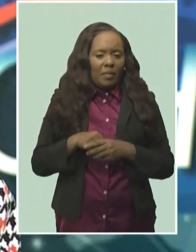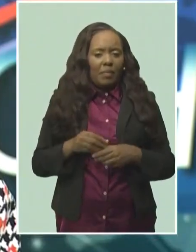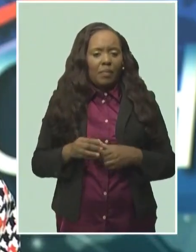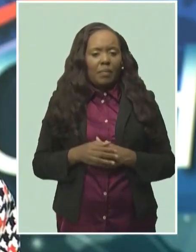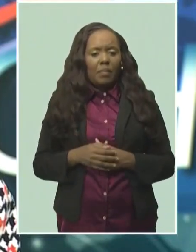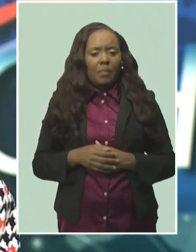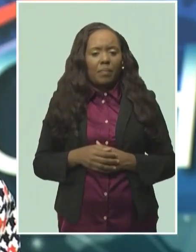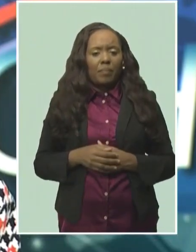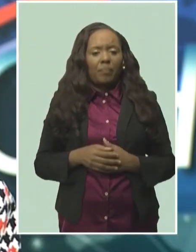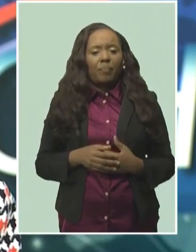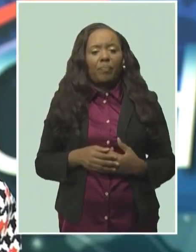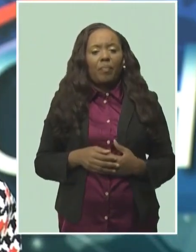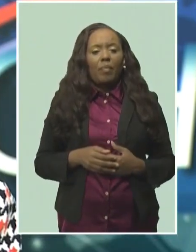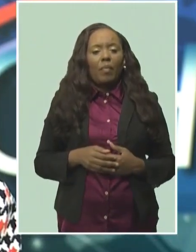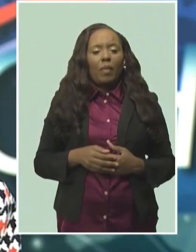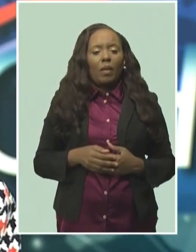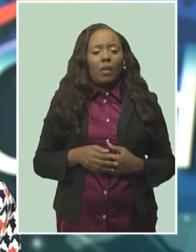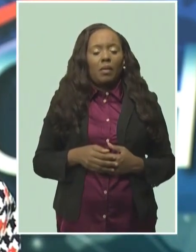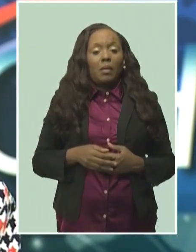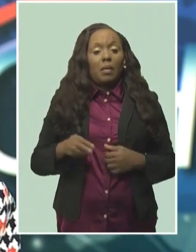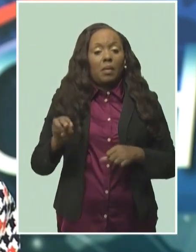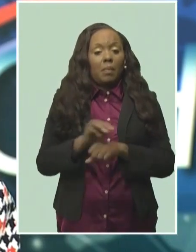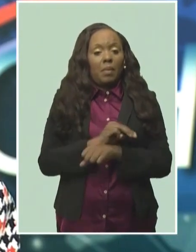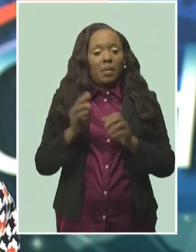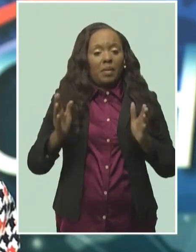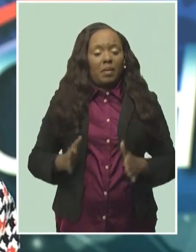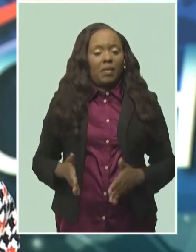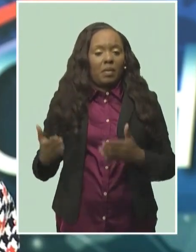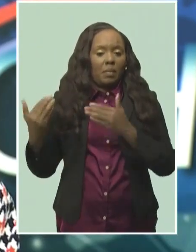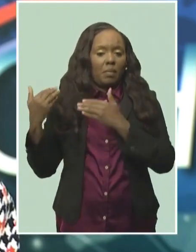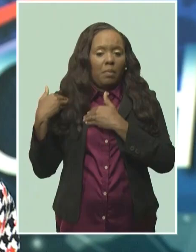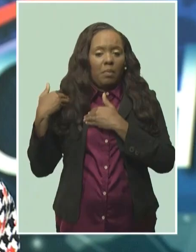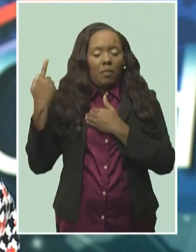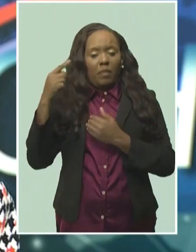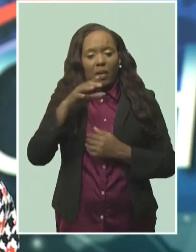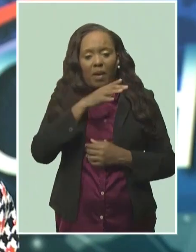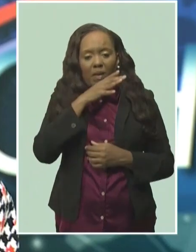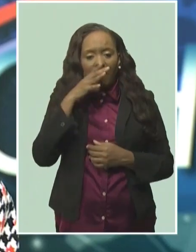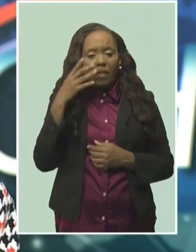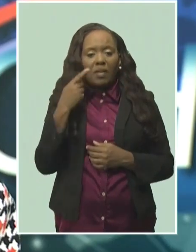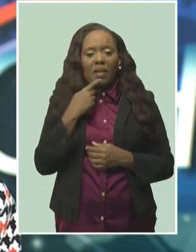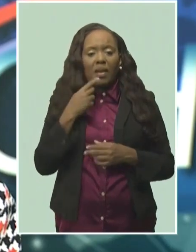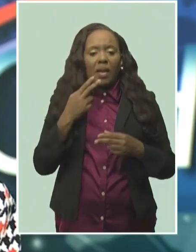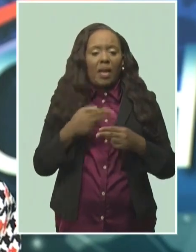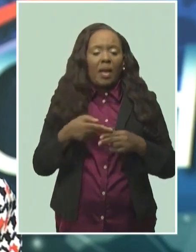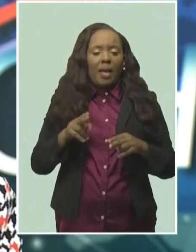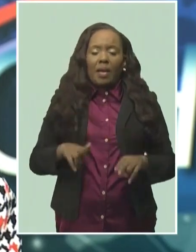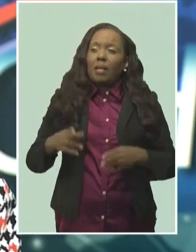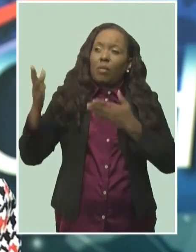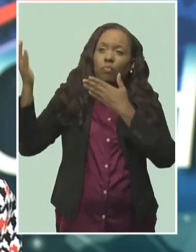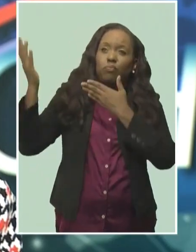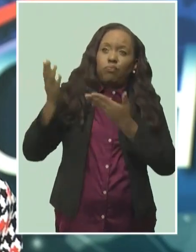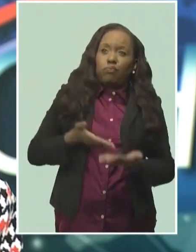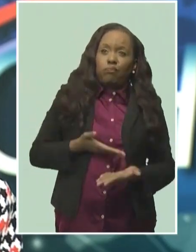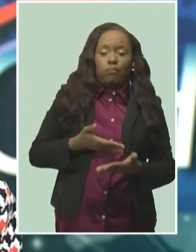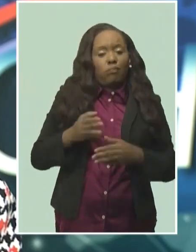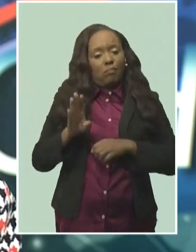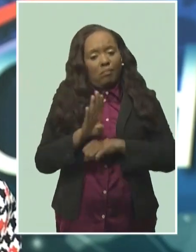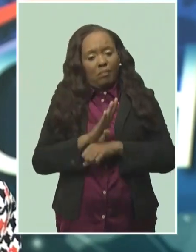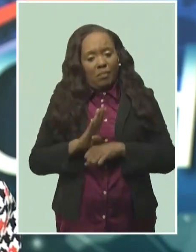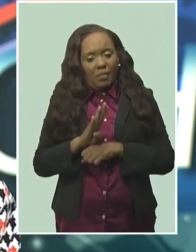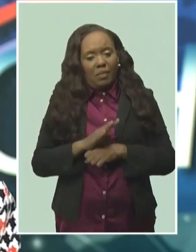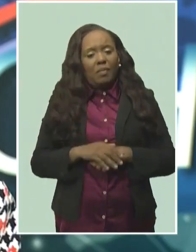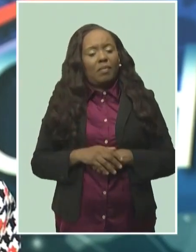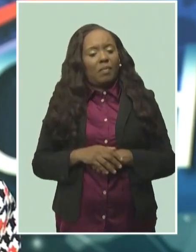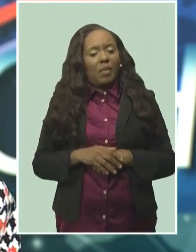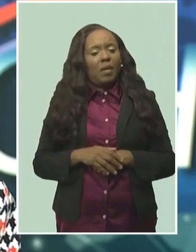of eggs on the way to Barbados, Minister of Agriculture, Food and Nutritional Security Indar Ware has sought to calm fears